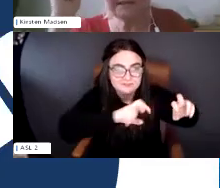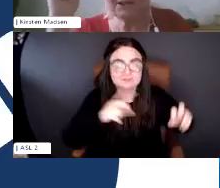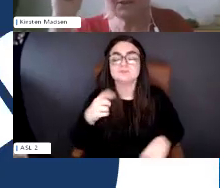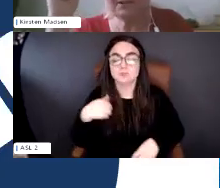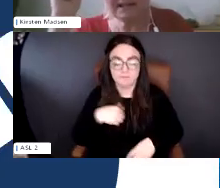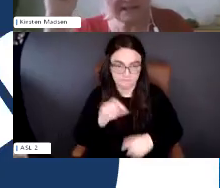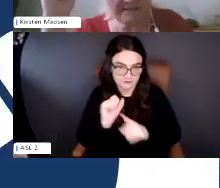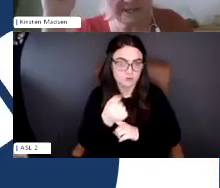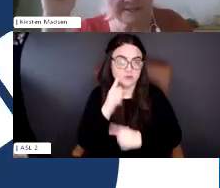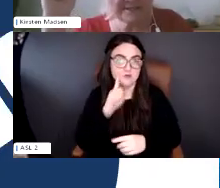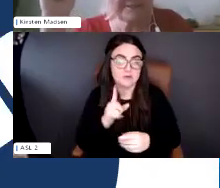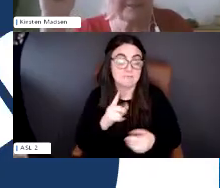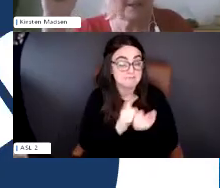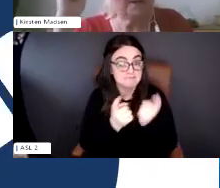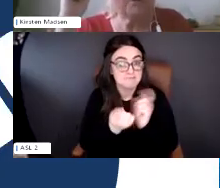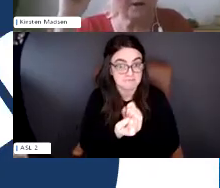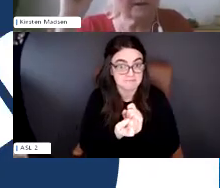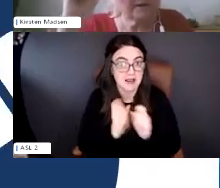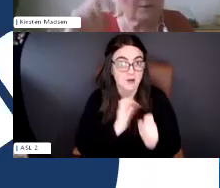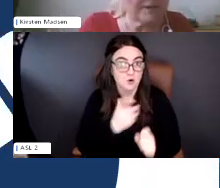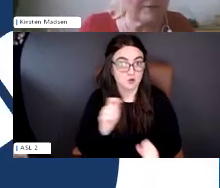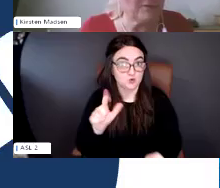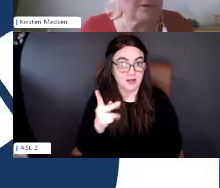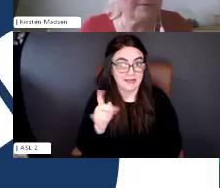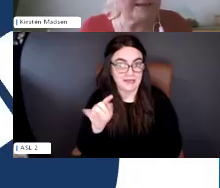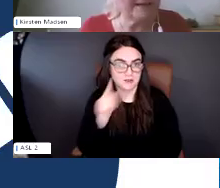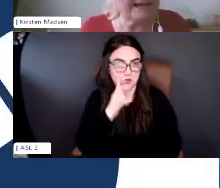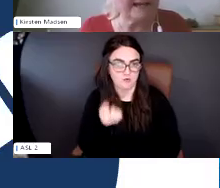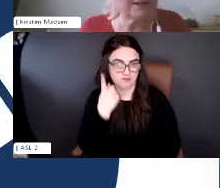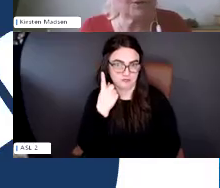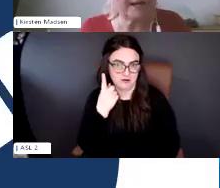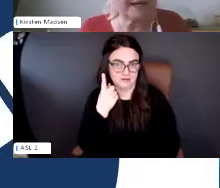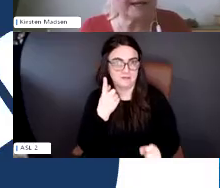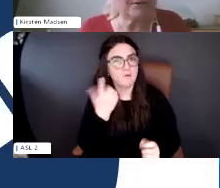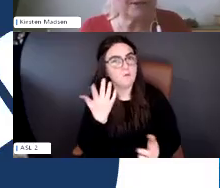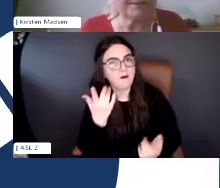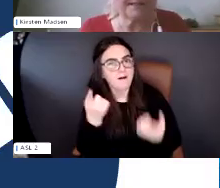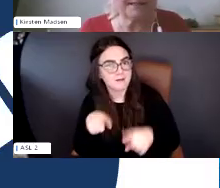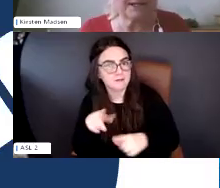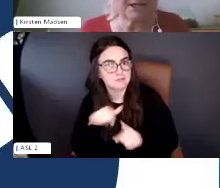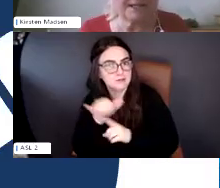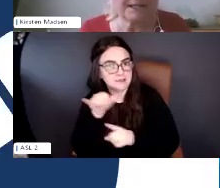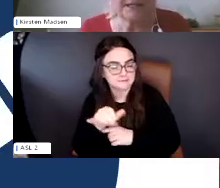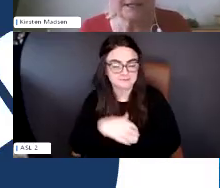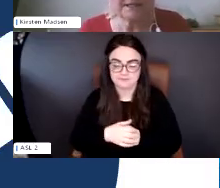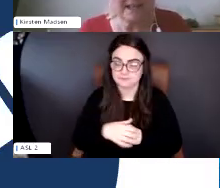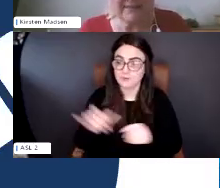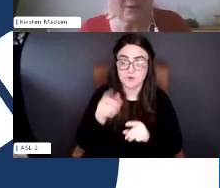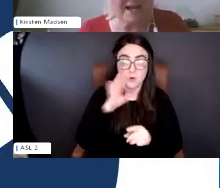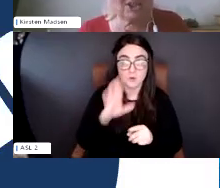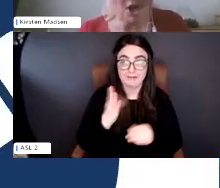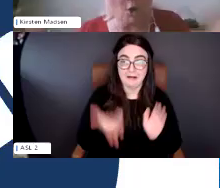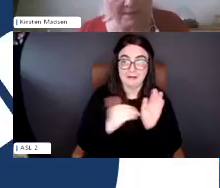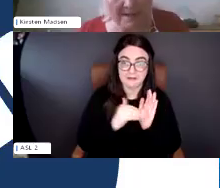have additional activities. We're also going to reformat that training response section. So if